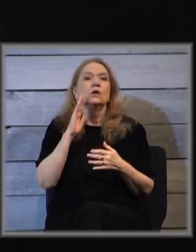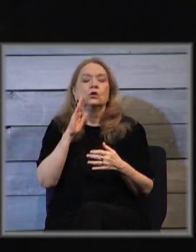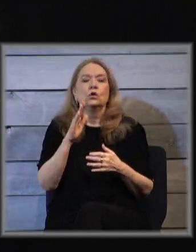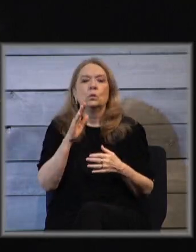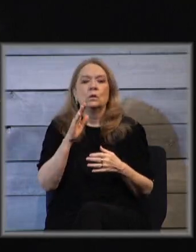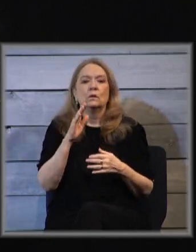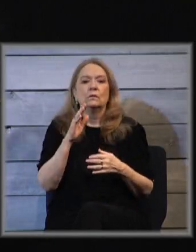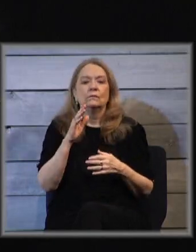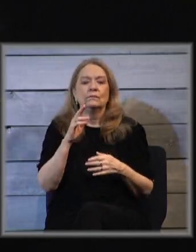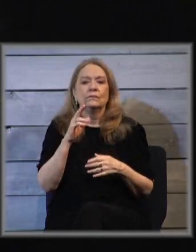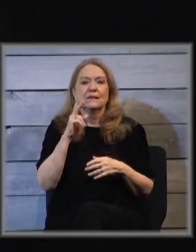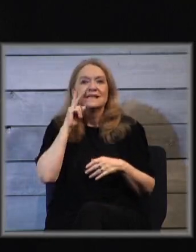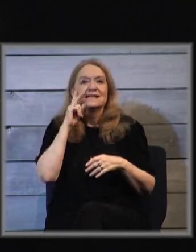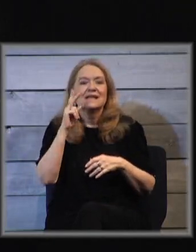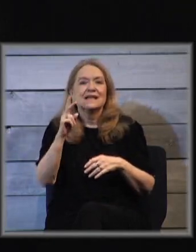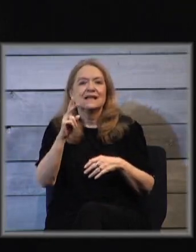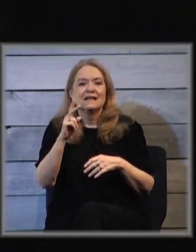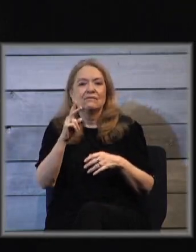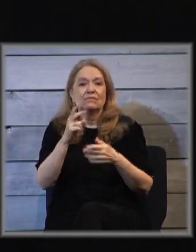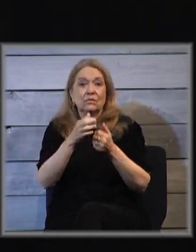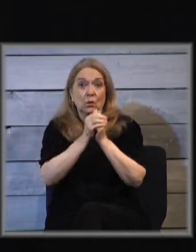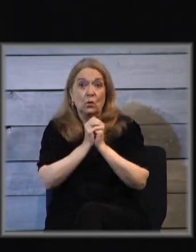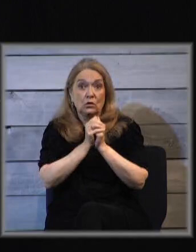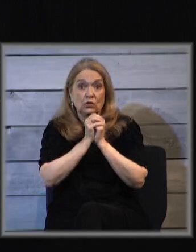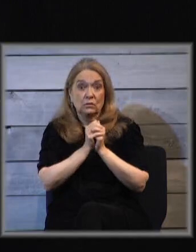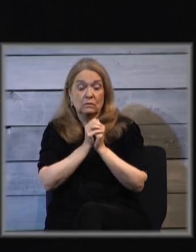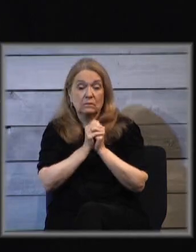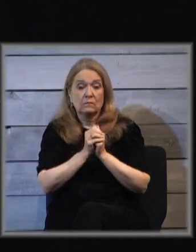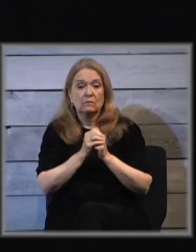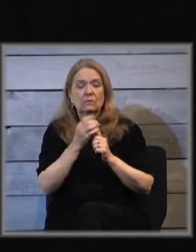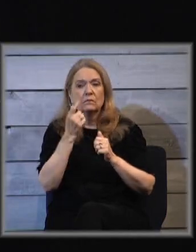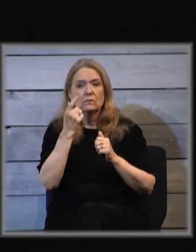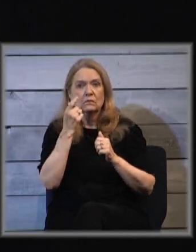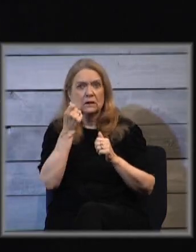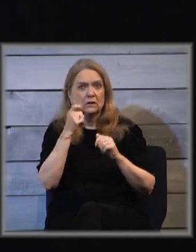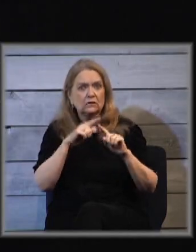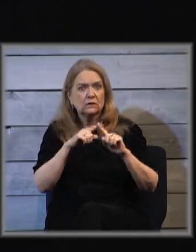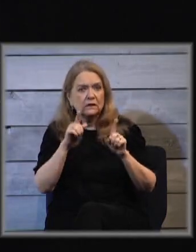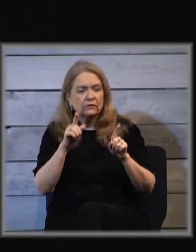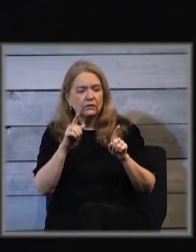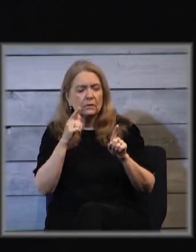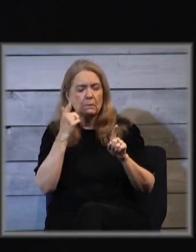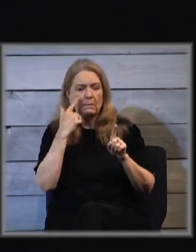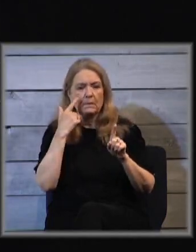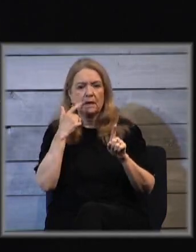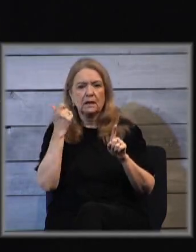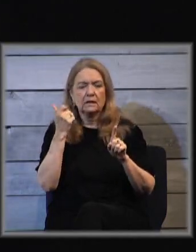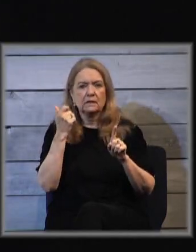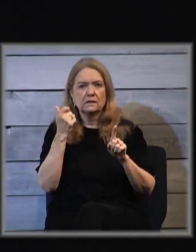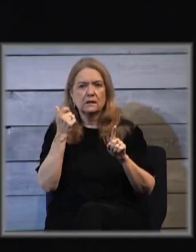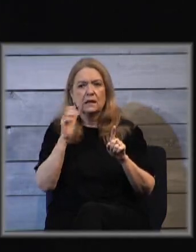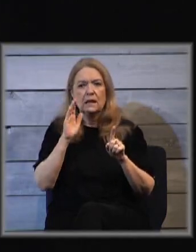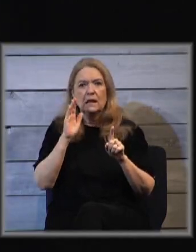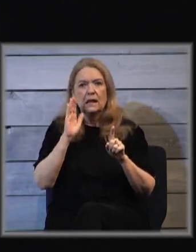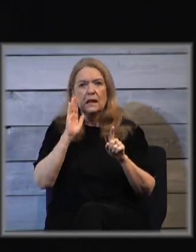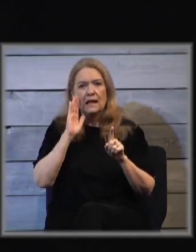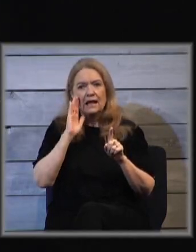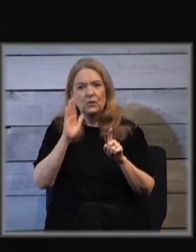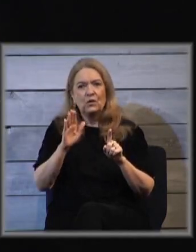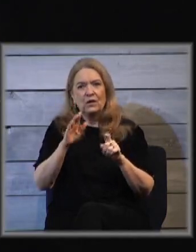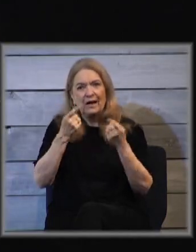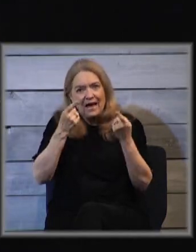services, our service is going to be different because it's captured